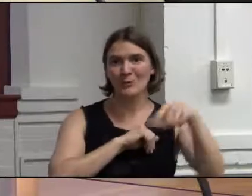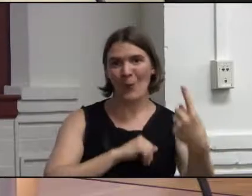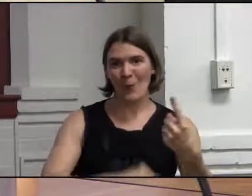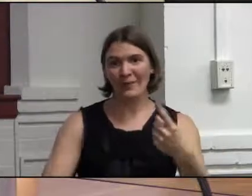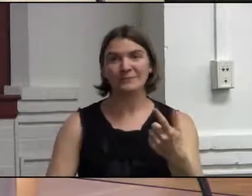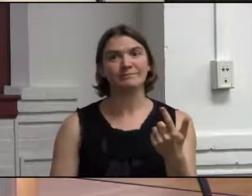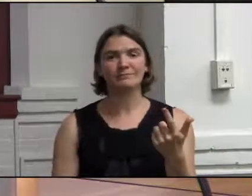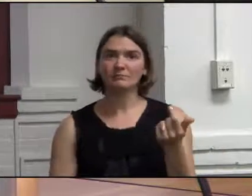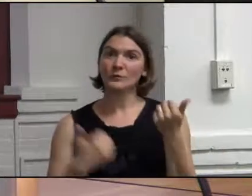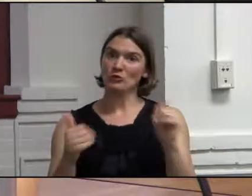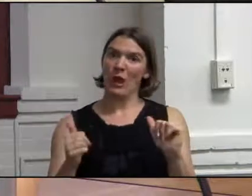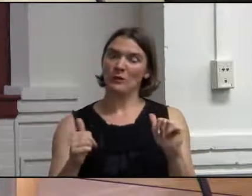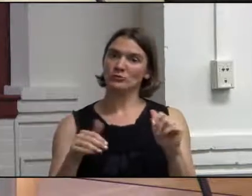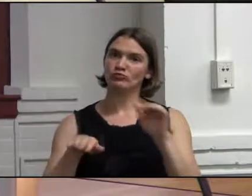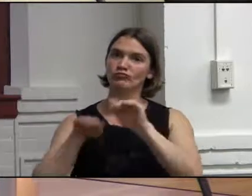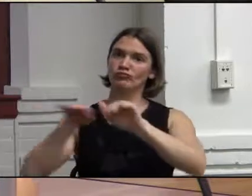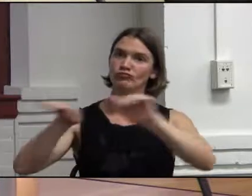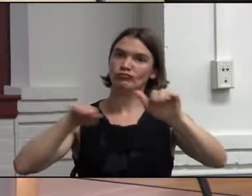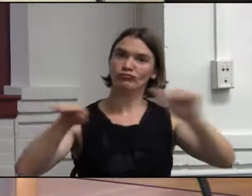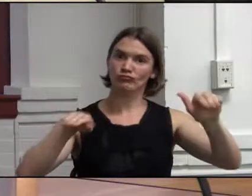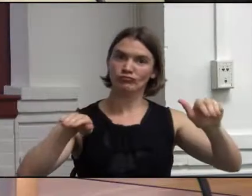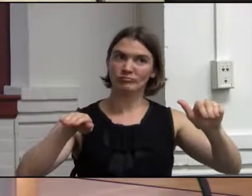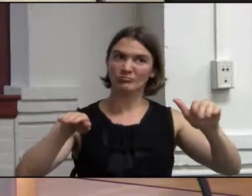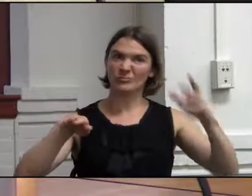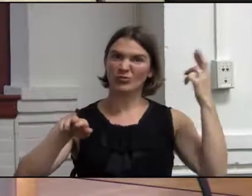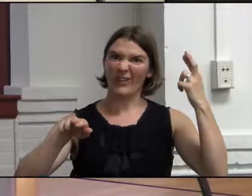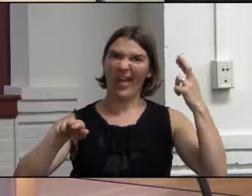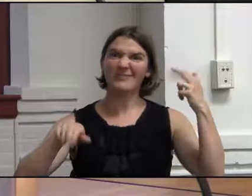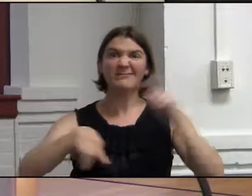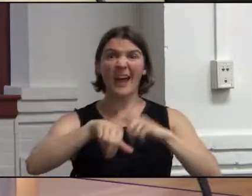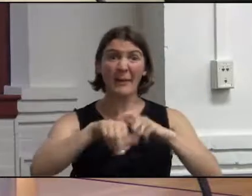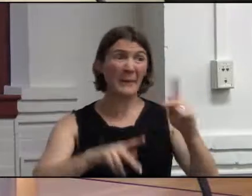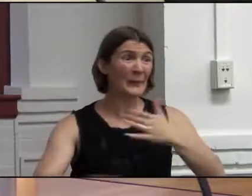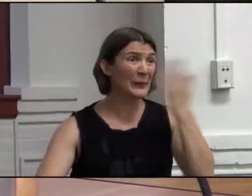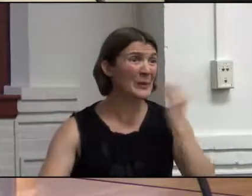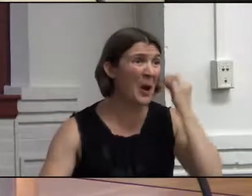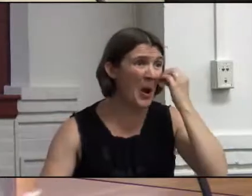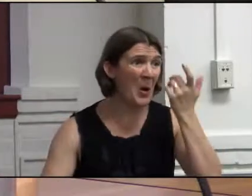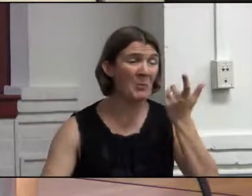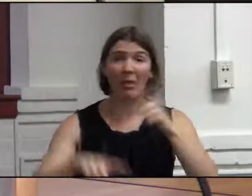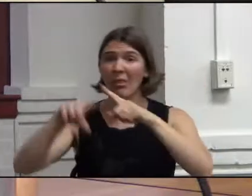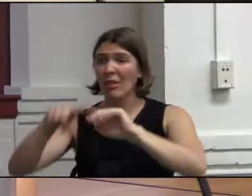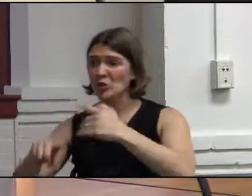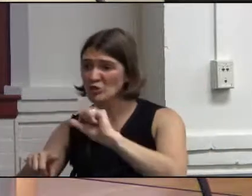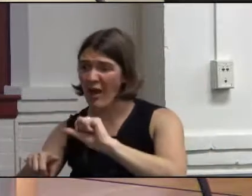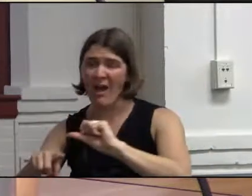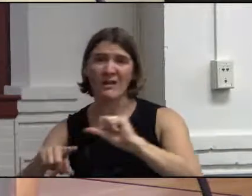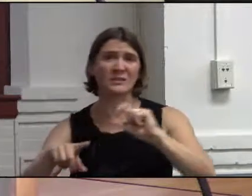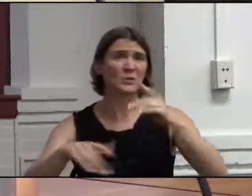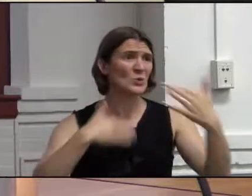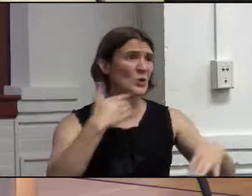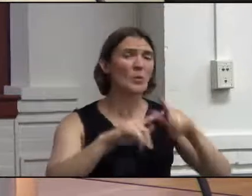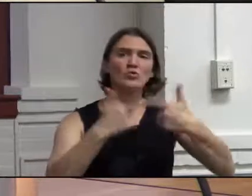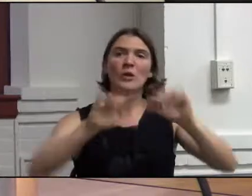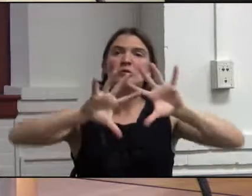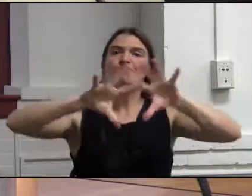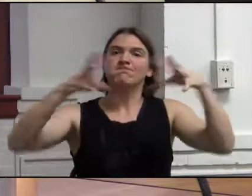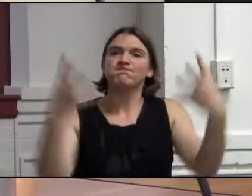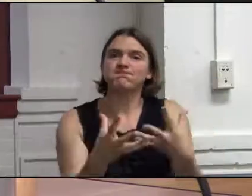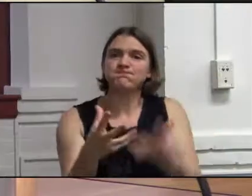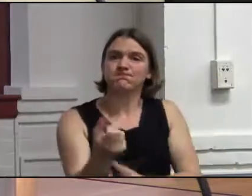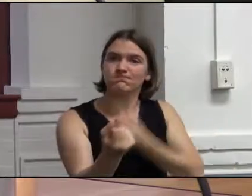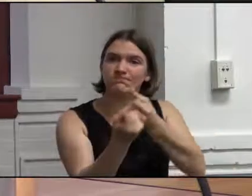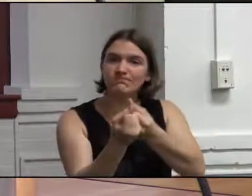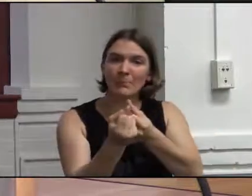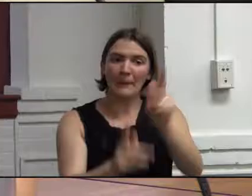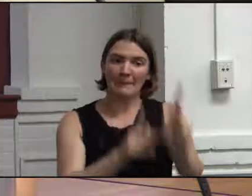aspects of some of the signs of our times, and like homelessness, that are really holistic, with a lot of people really putting their heads together to